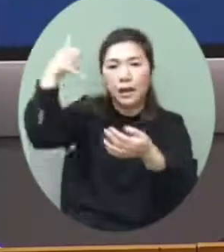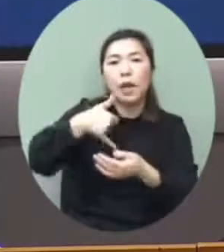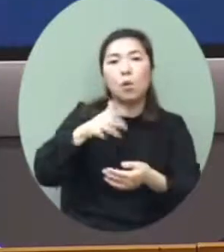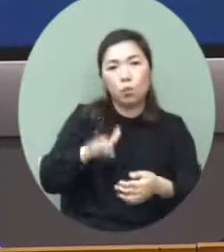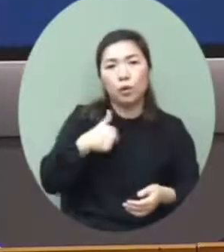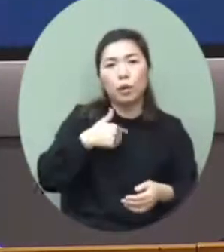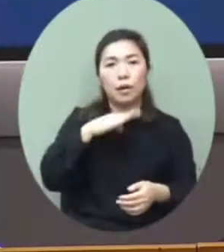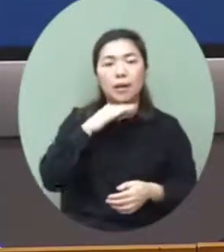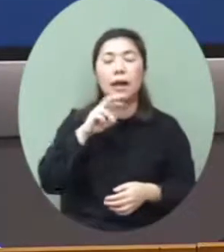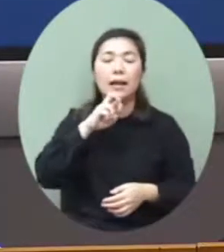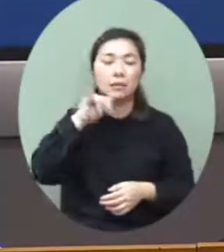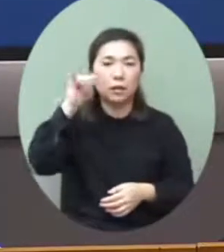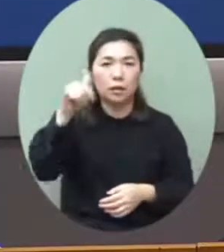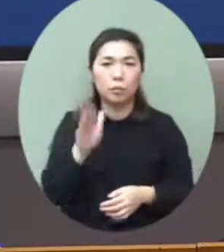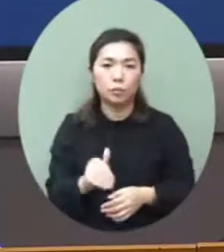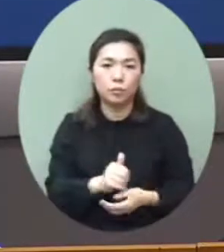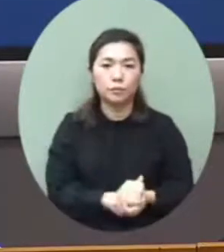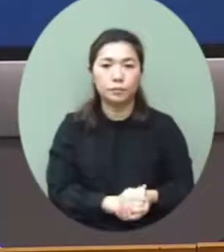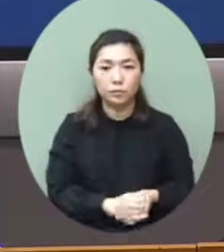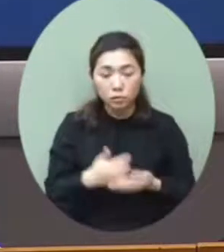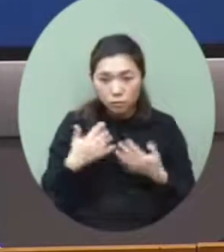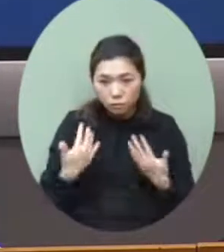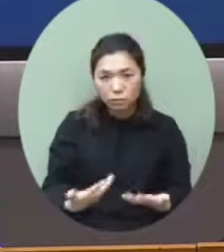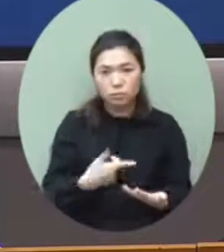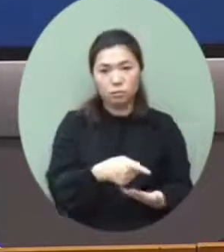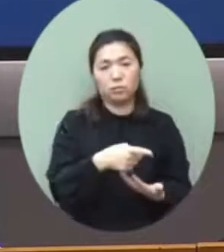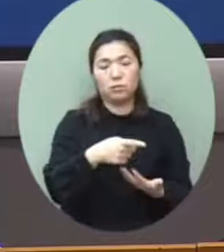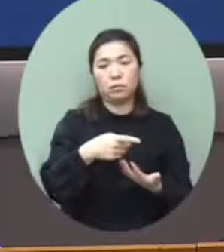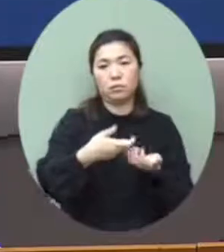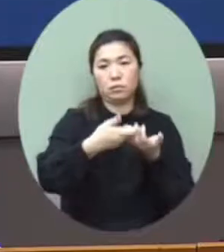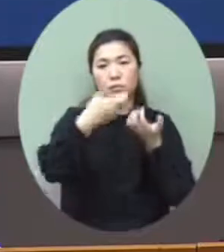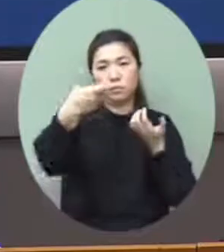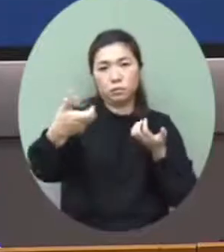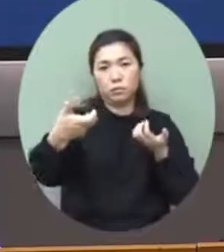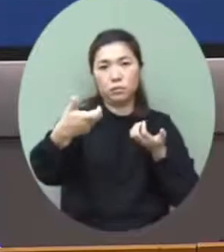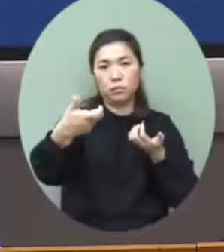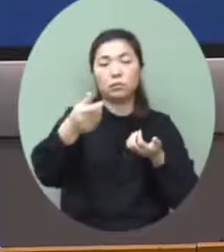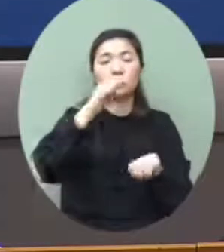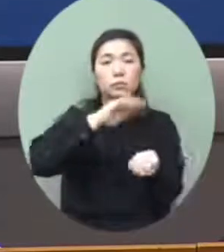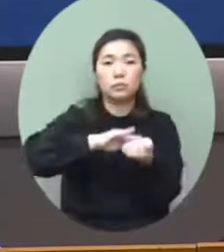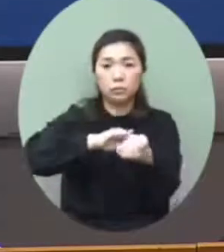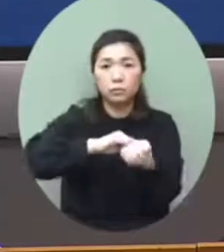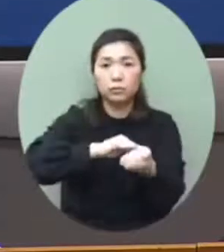going to welcome them at our border crossing point personally.